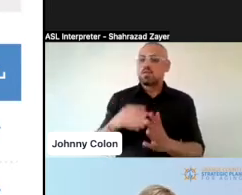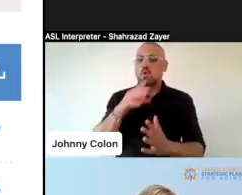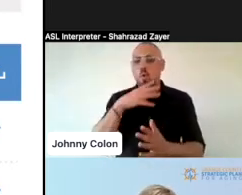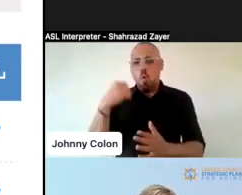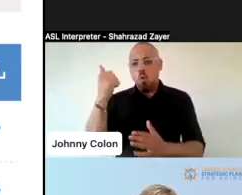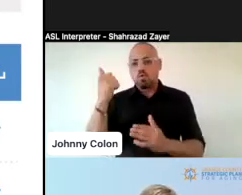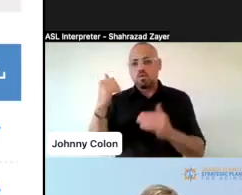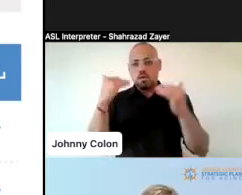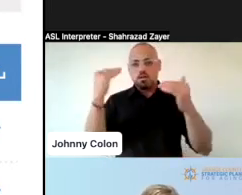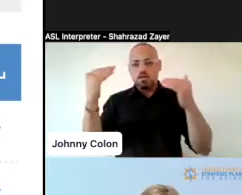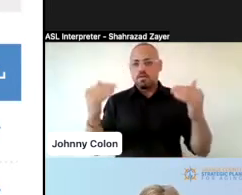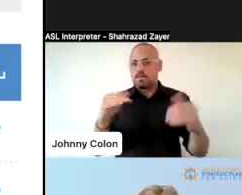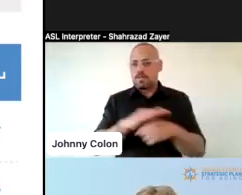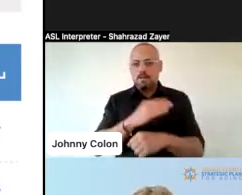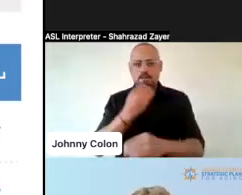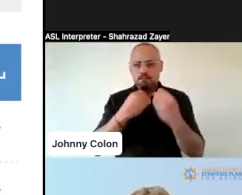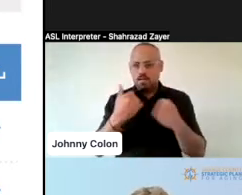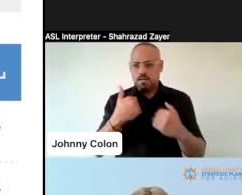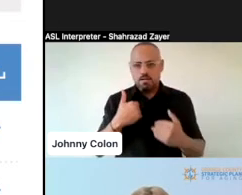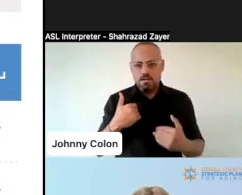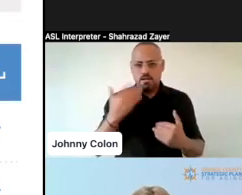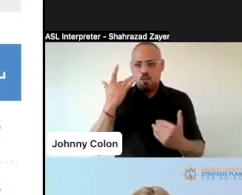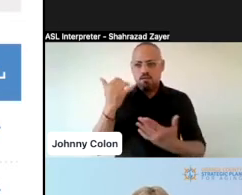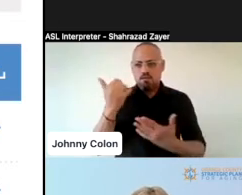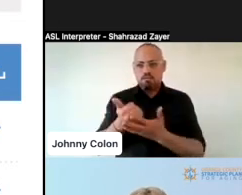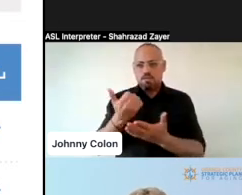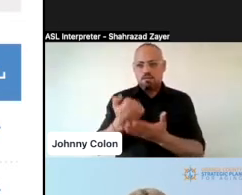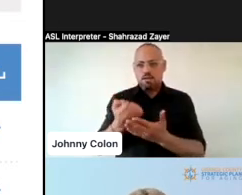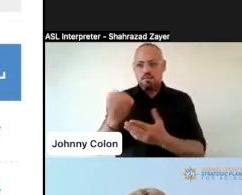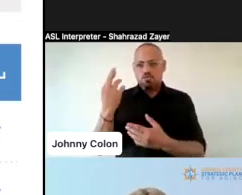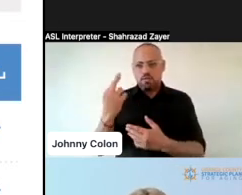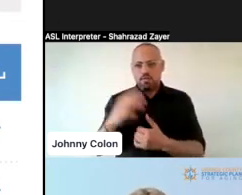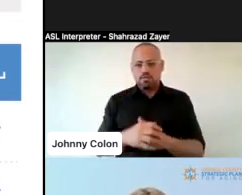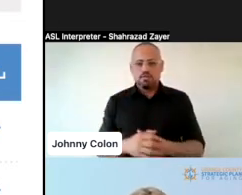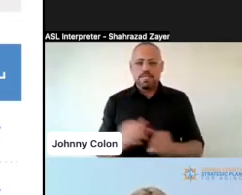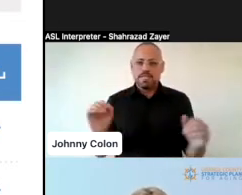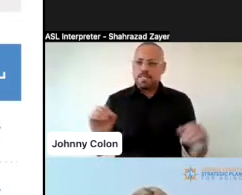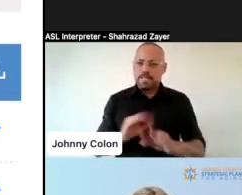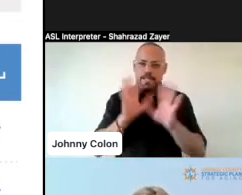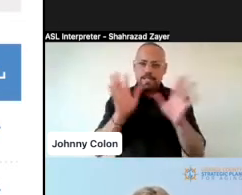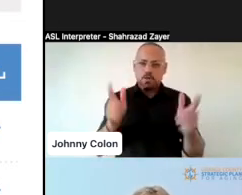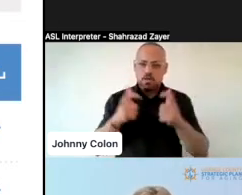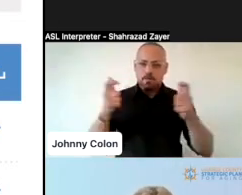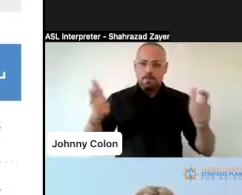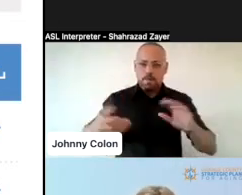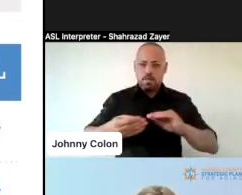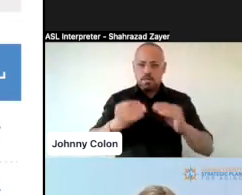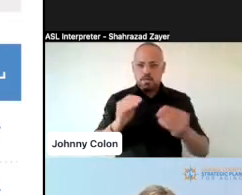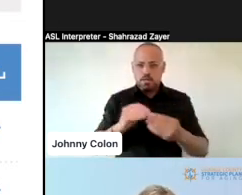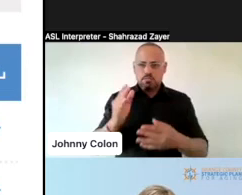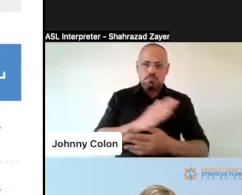not be getting enough to eat due to economic reasons. Clearly, that is a large